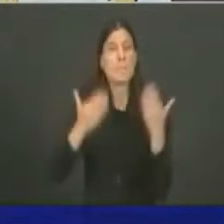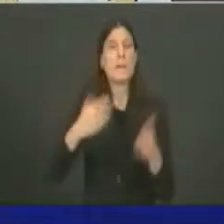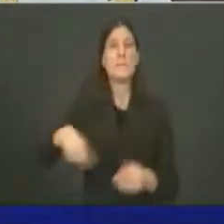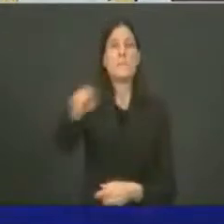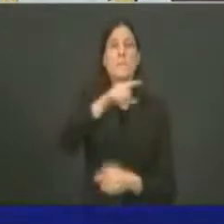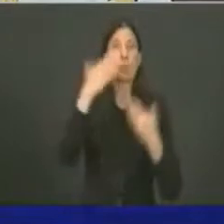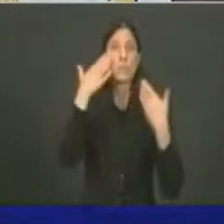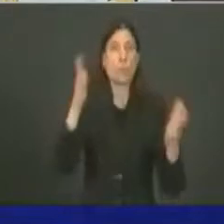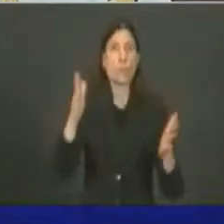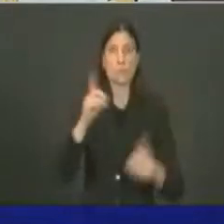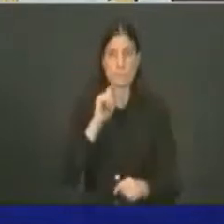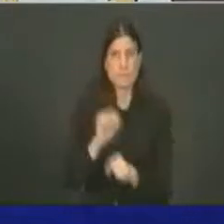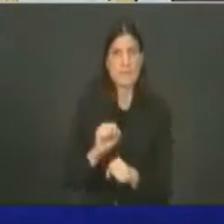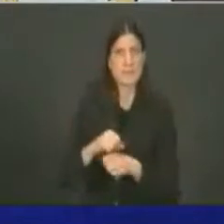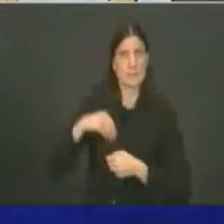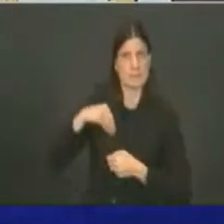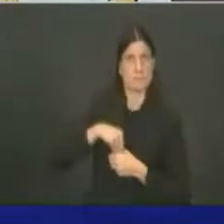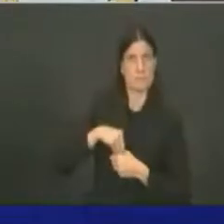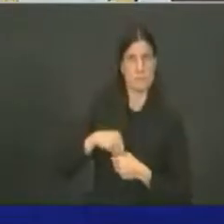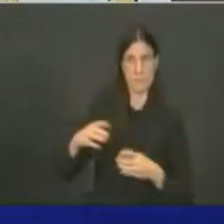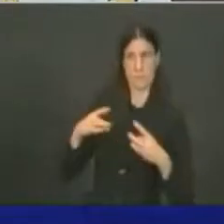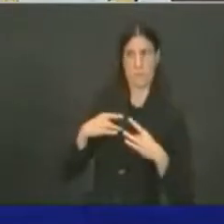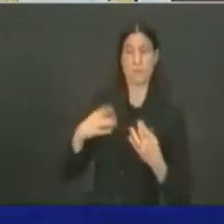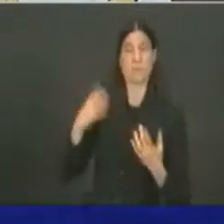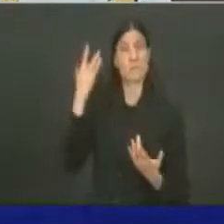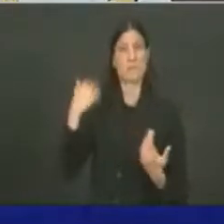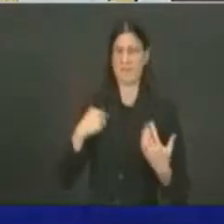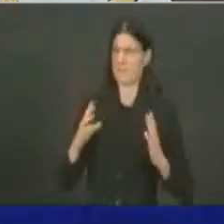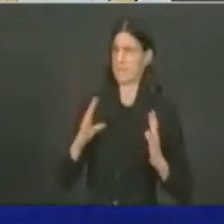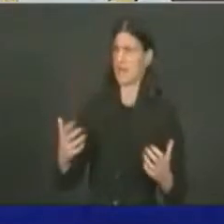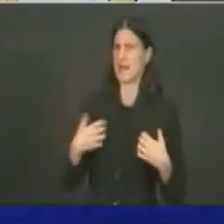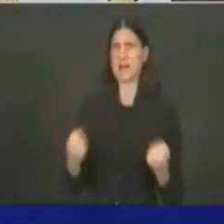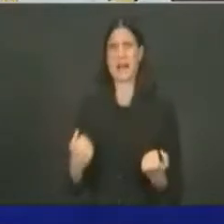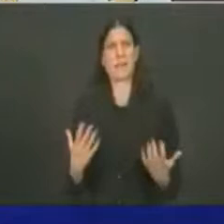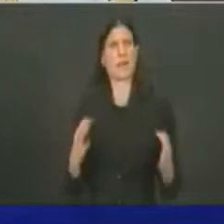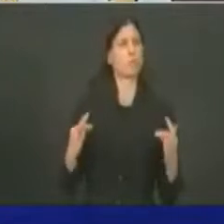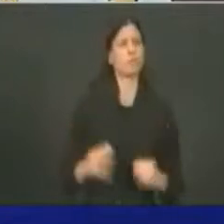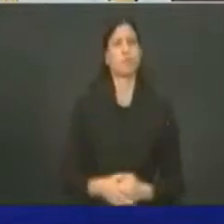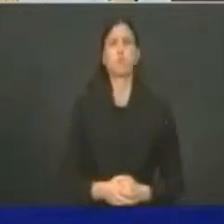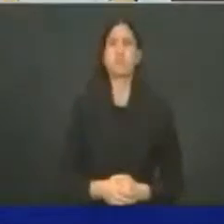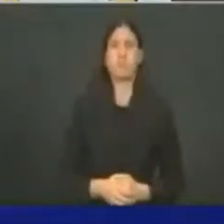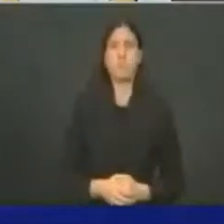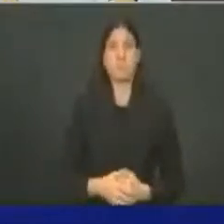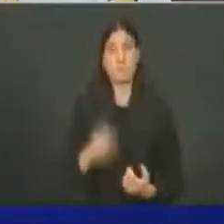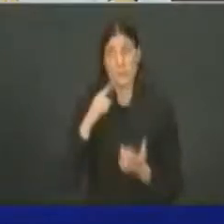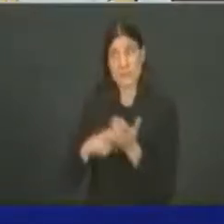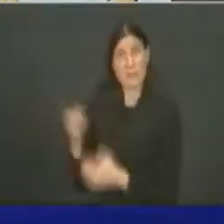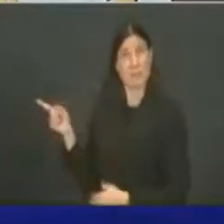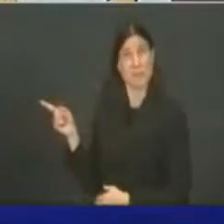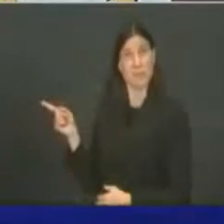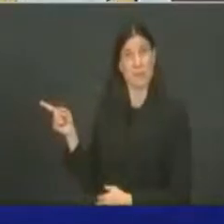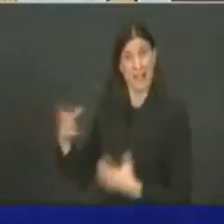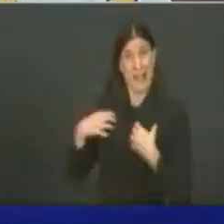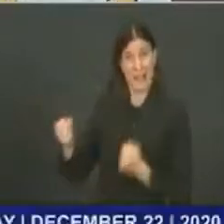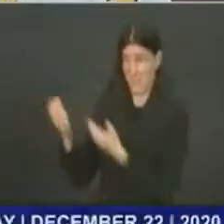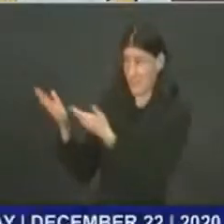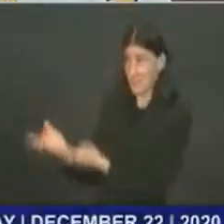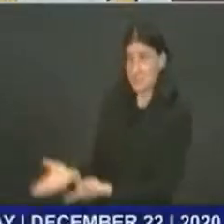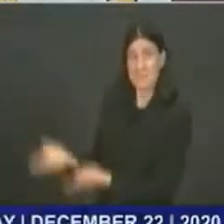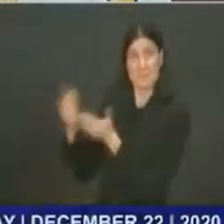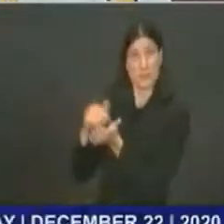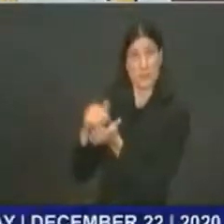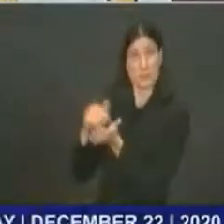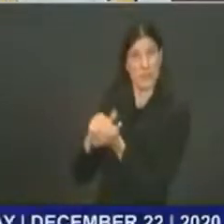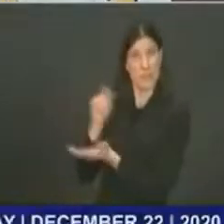they don't have symptoms. I'm now the poster child for being able to do that, so that then you can make the changes you need